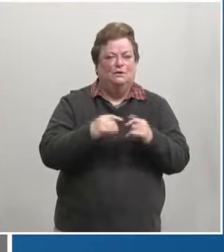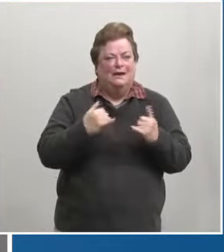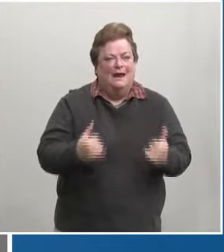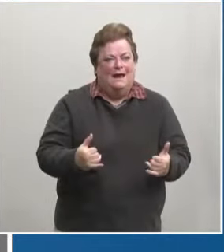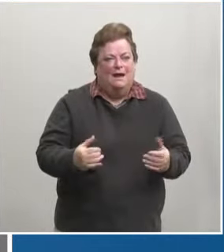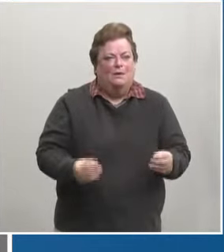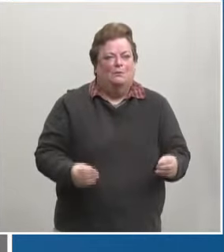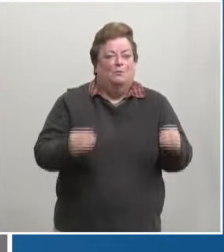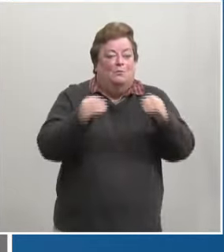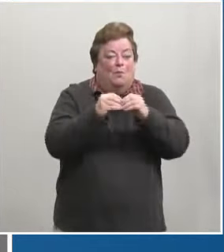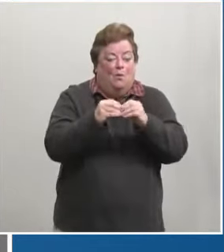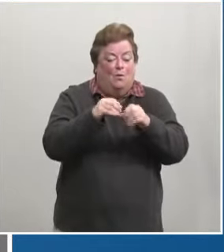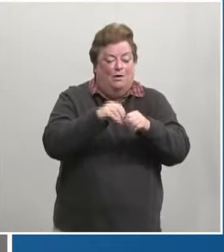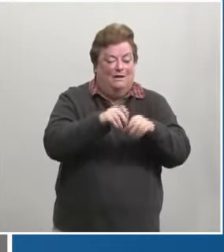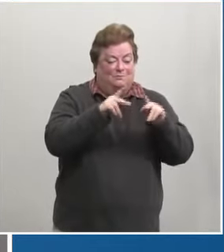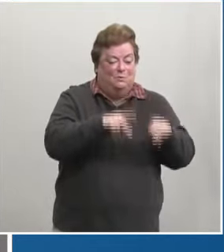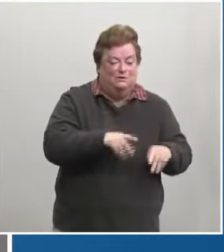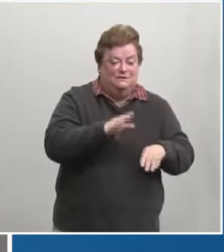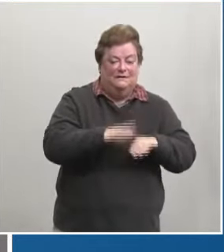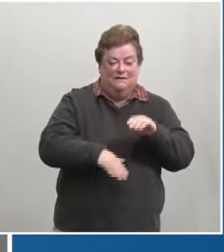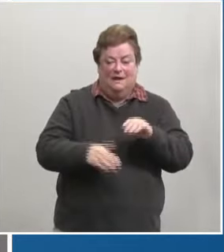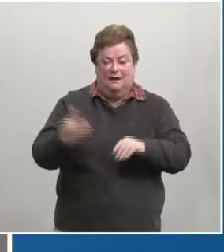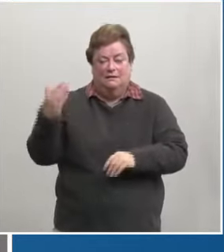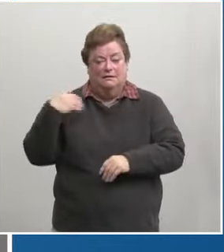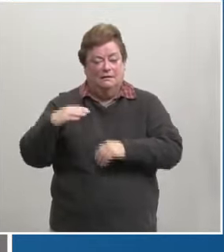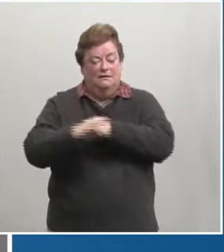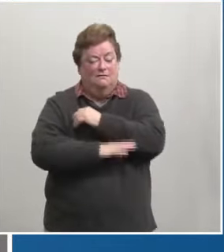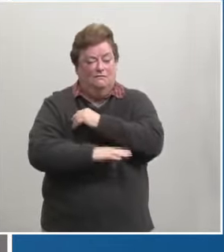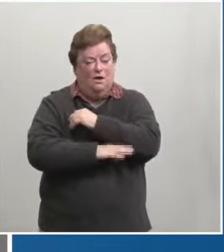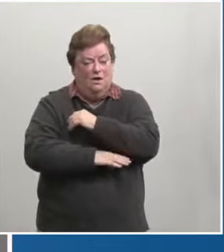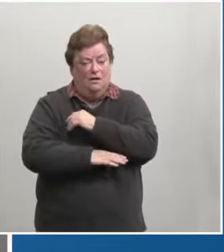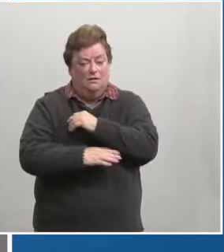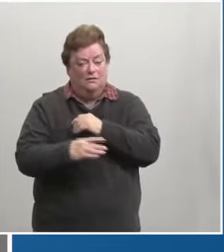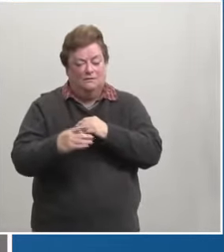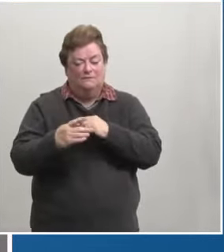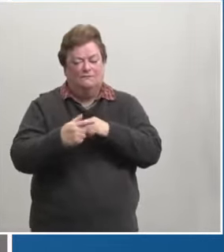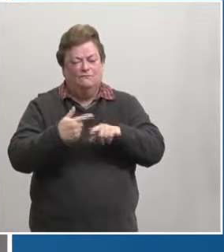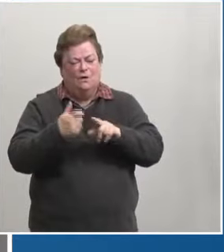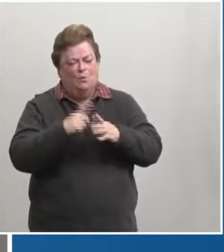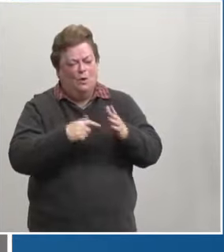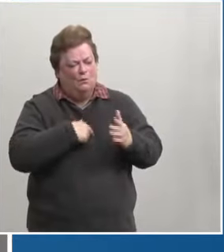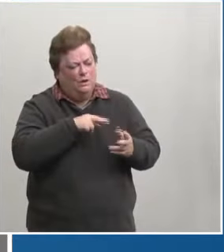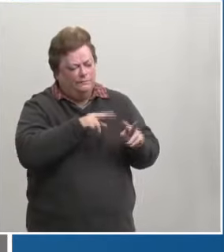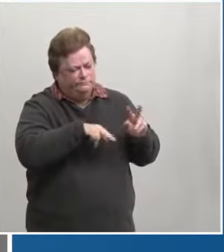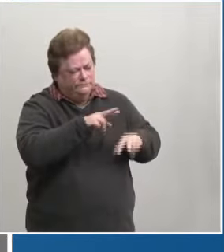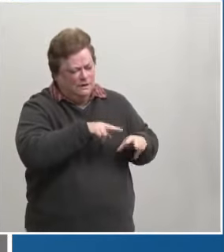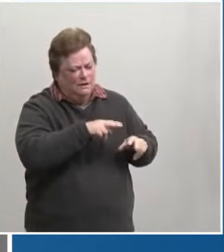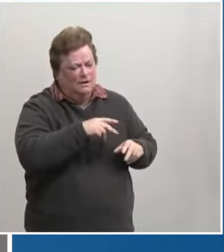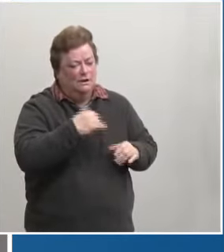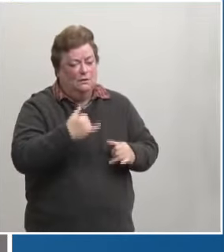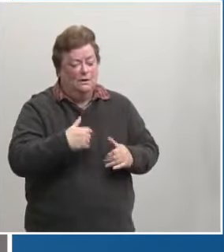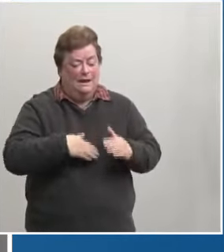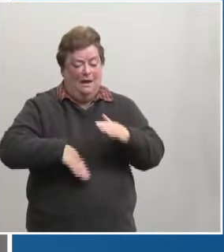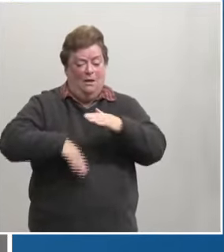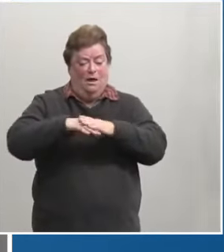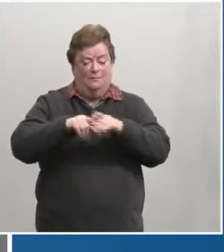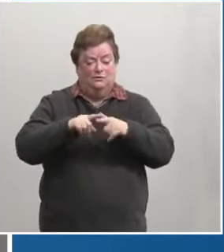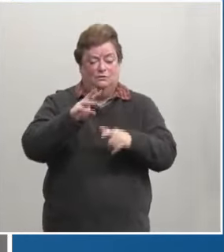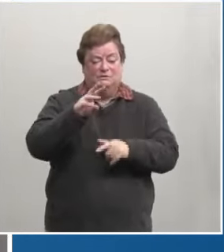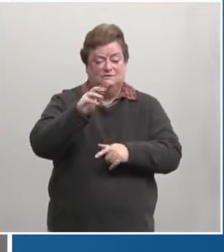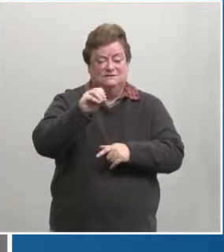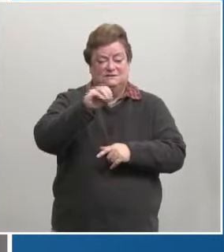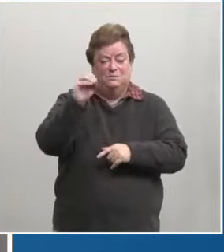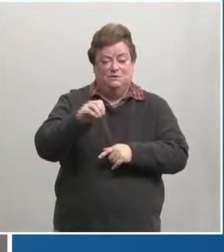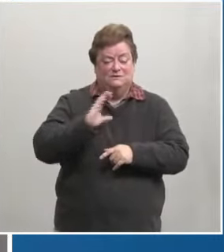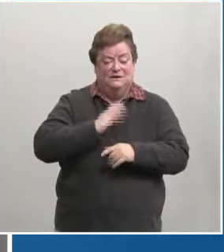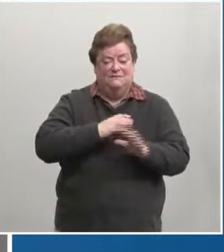more in person than we were in the fall, from what we learned in the fall. where now up to 60% of our